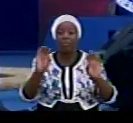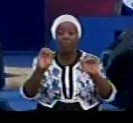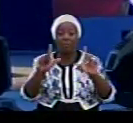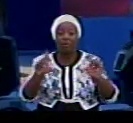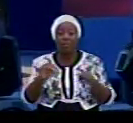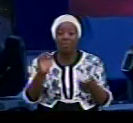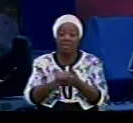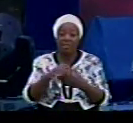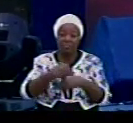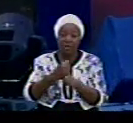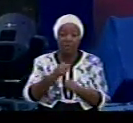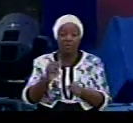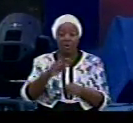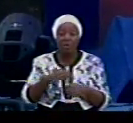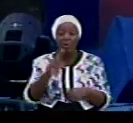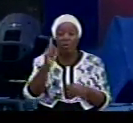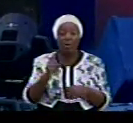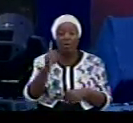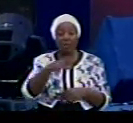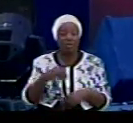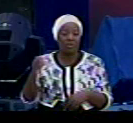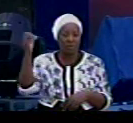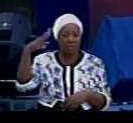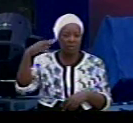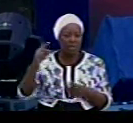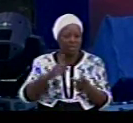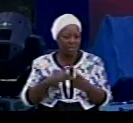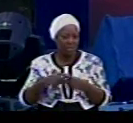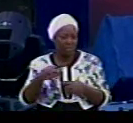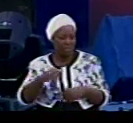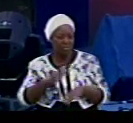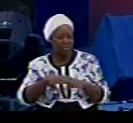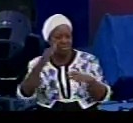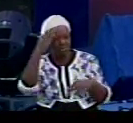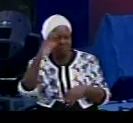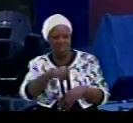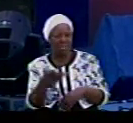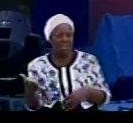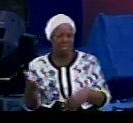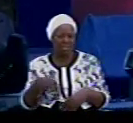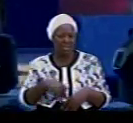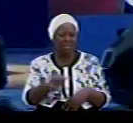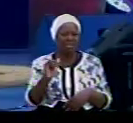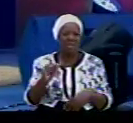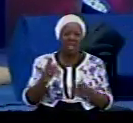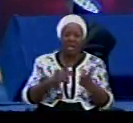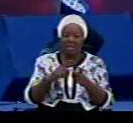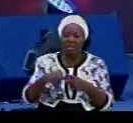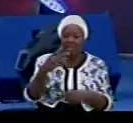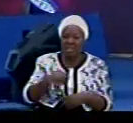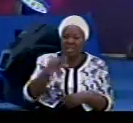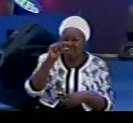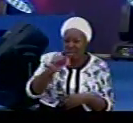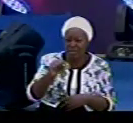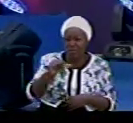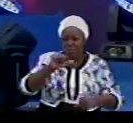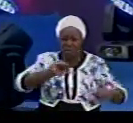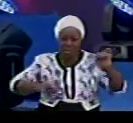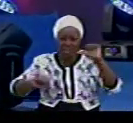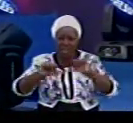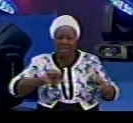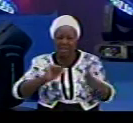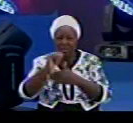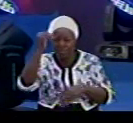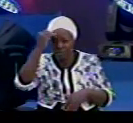will still not fill up the sun. You don't know anything as yet. And then the little science we know,